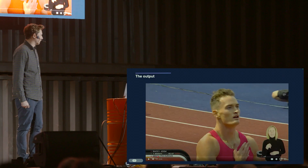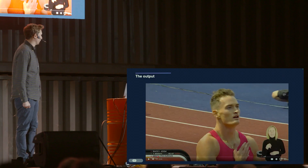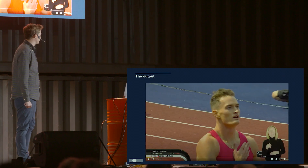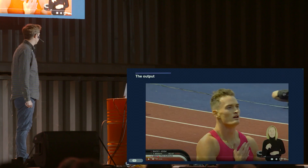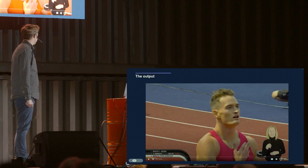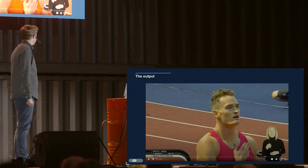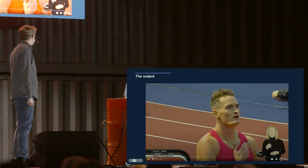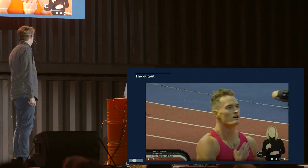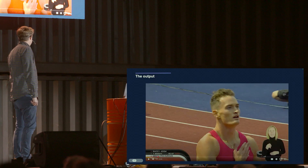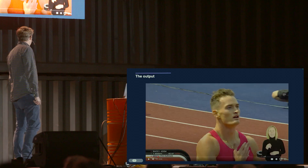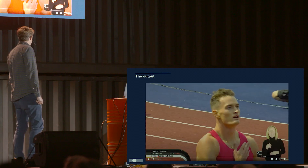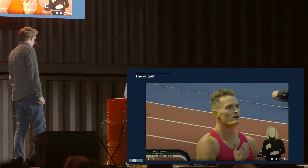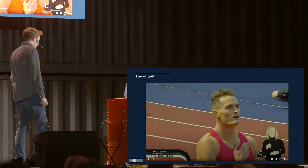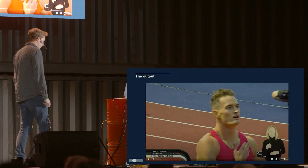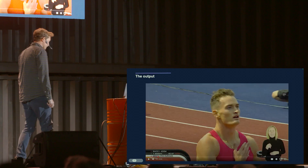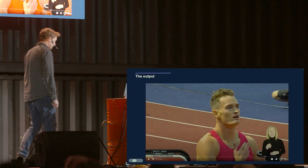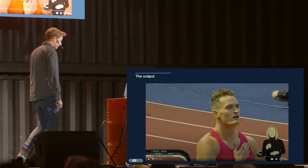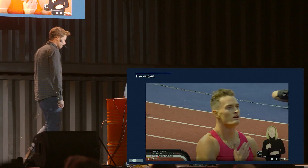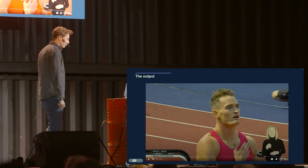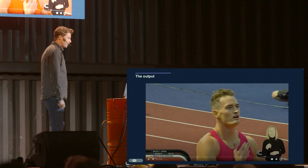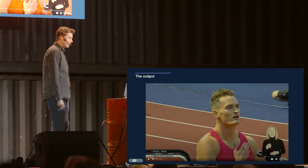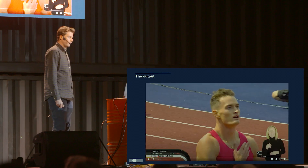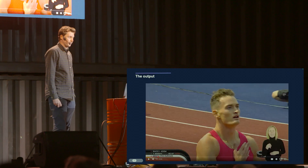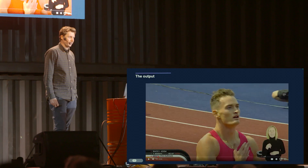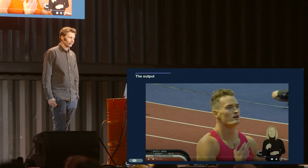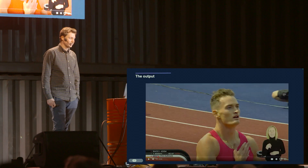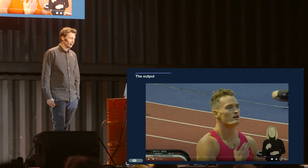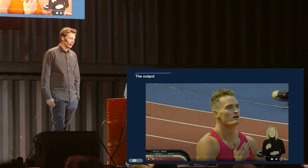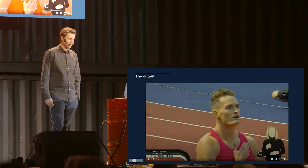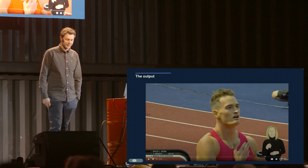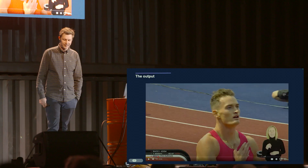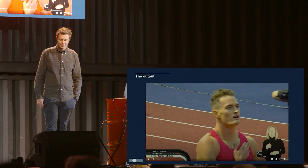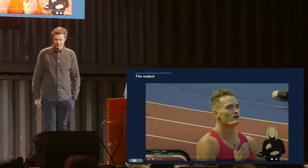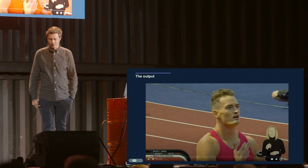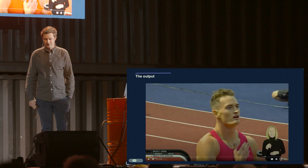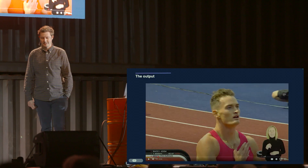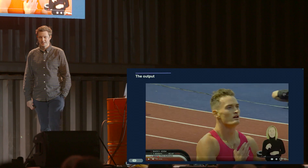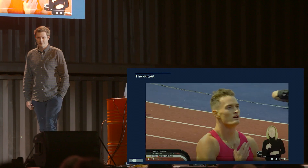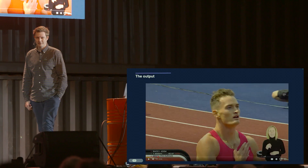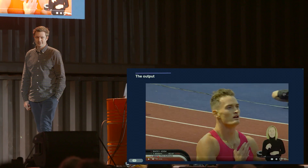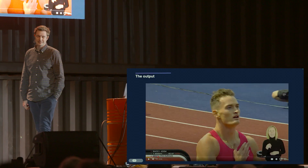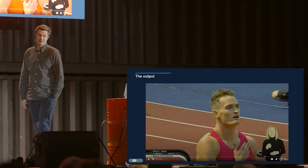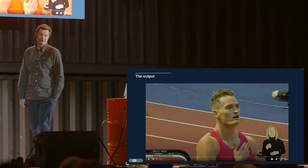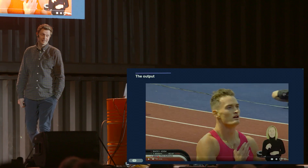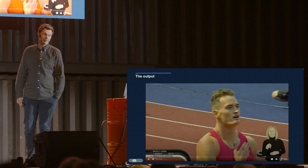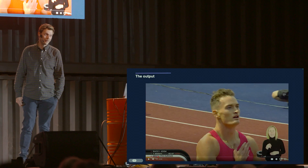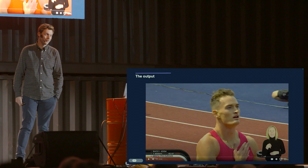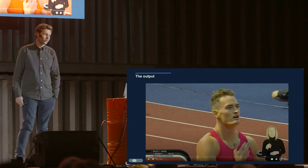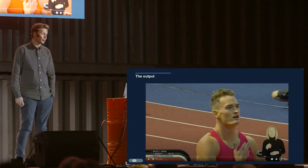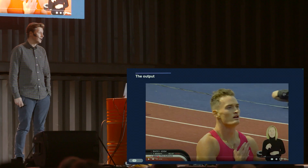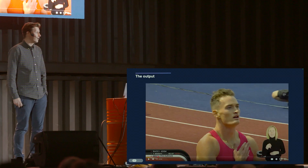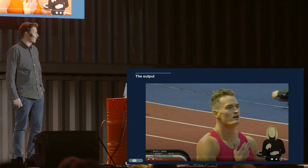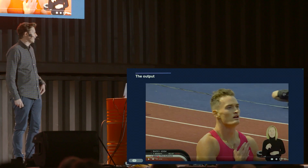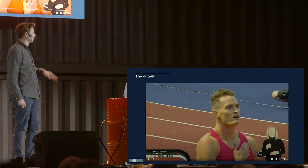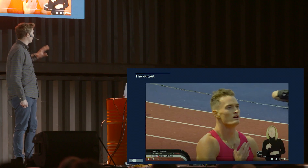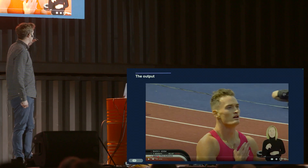is the area where we're trying to move into. Although the syncing is not perfect, it at least offers an experience to the deaf